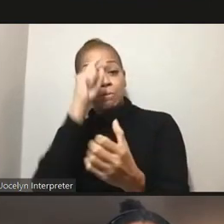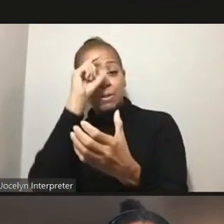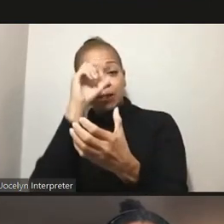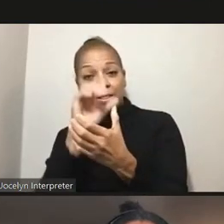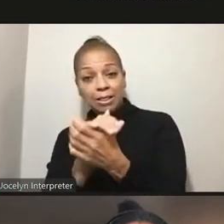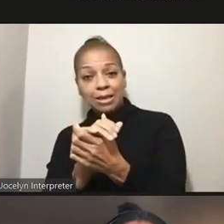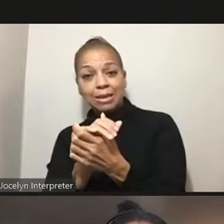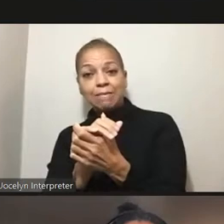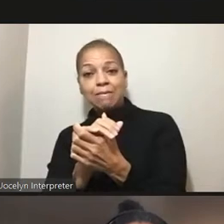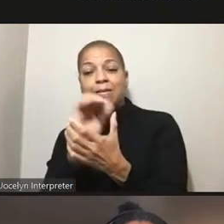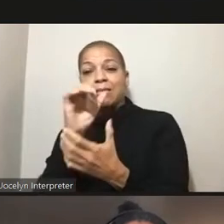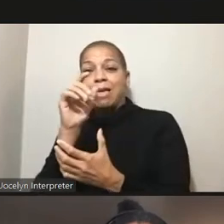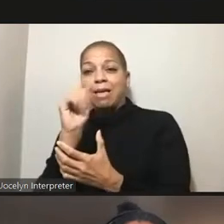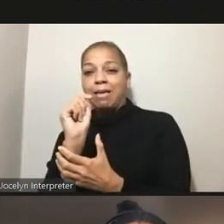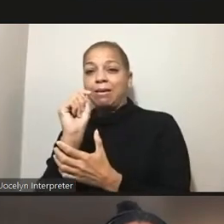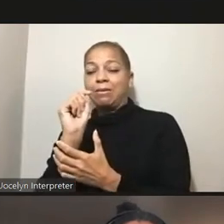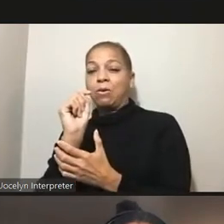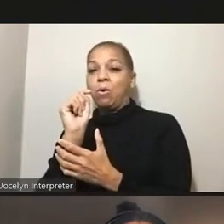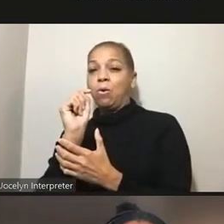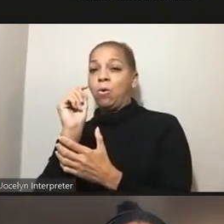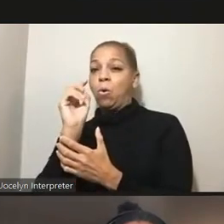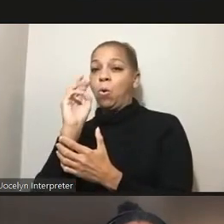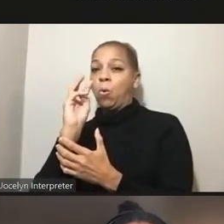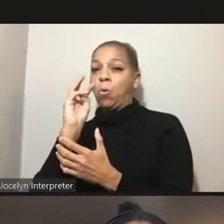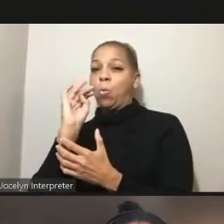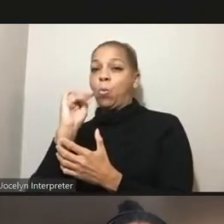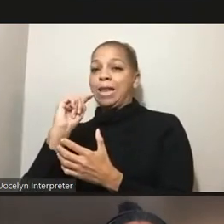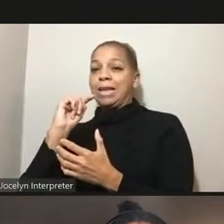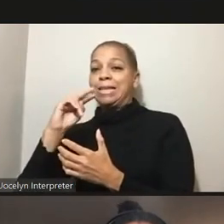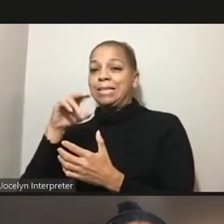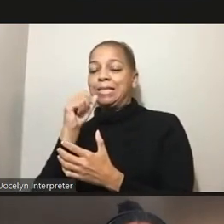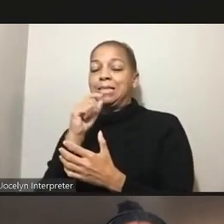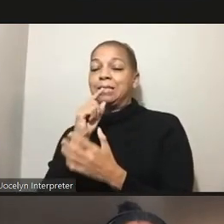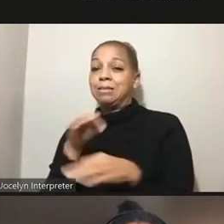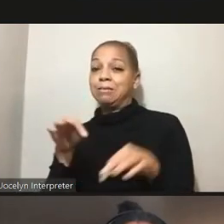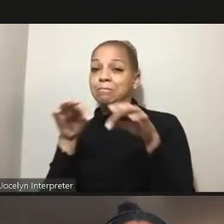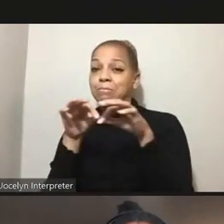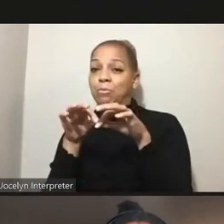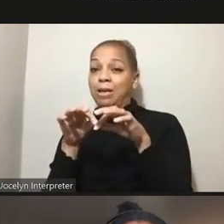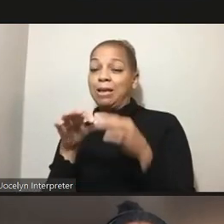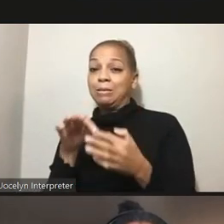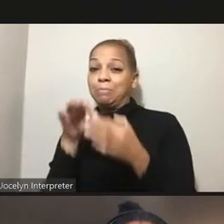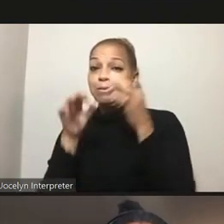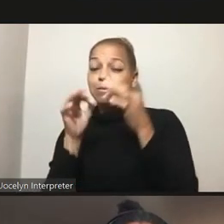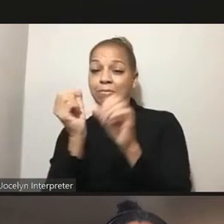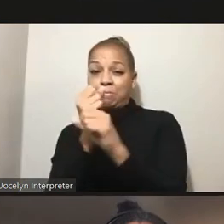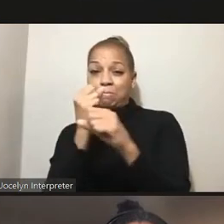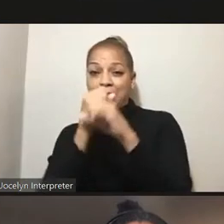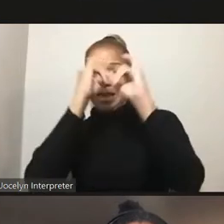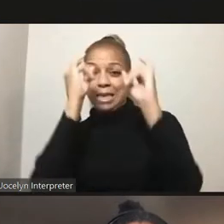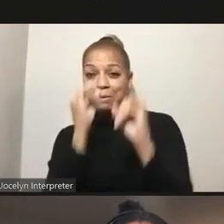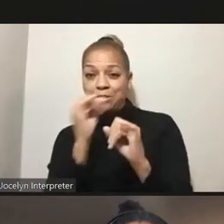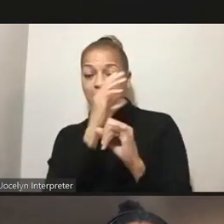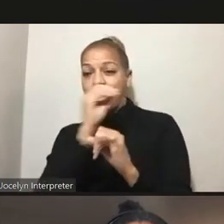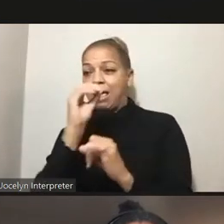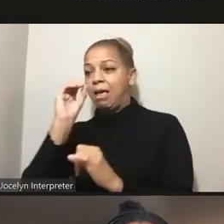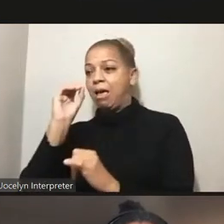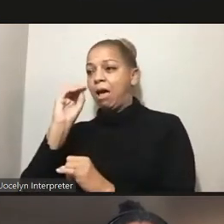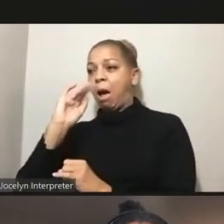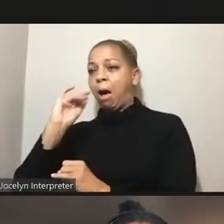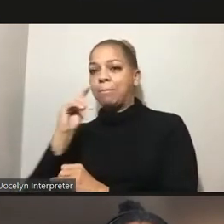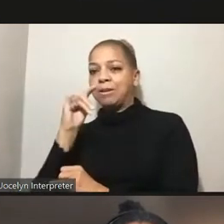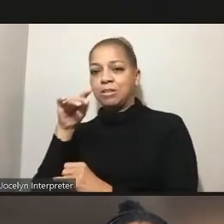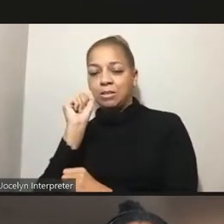of witnessing is crucial, especially for someone who's making images and objects. And that for people act